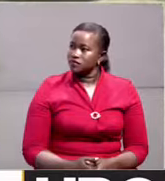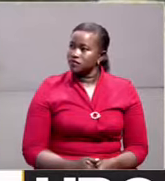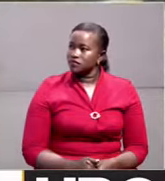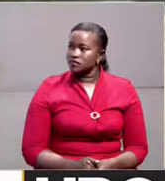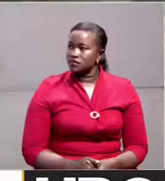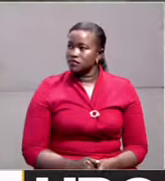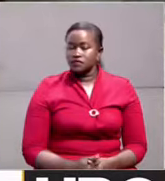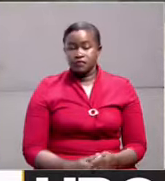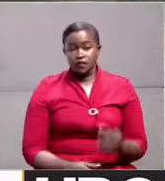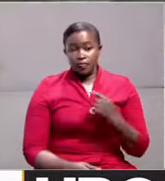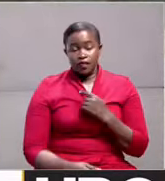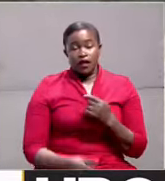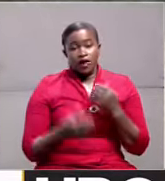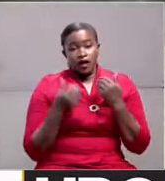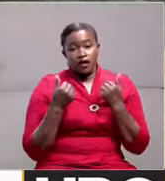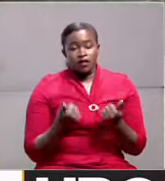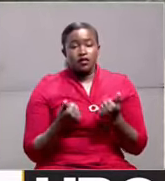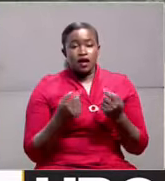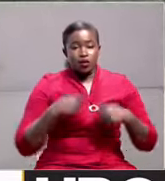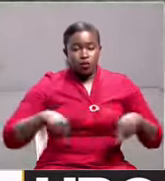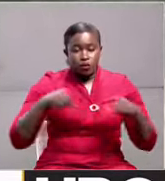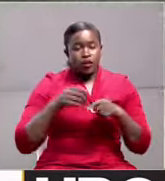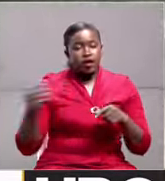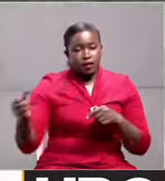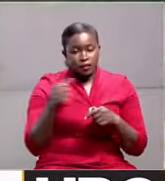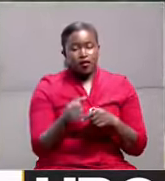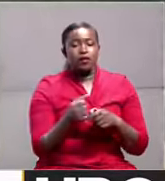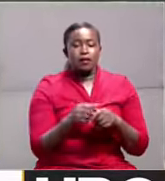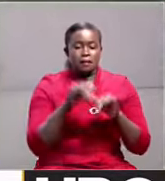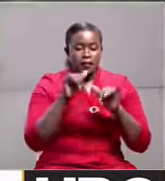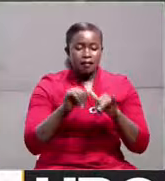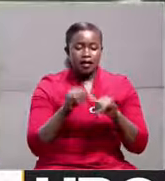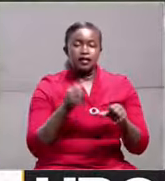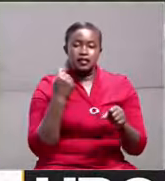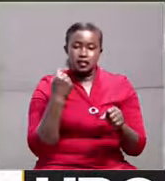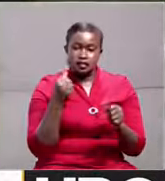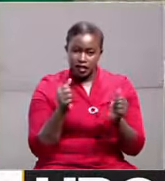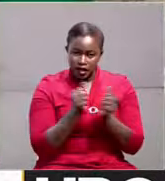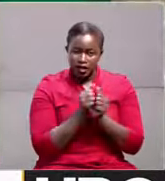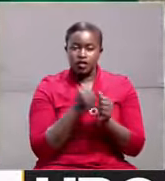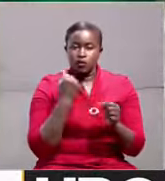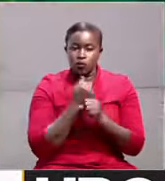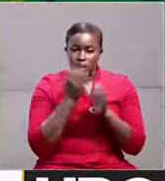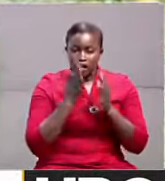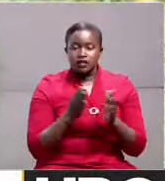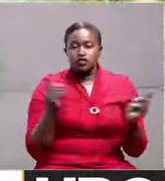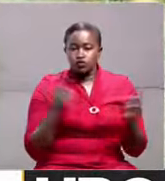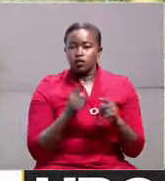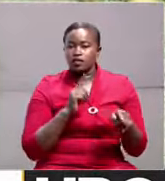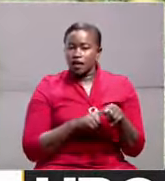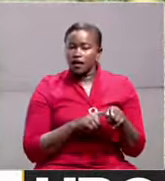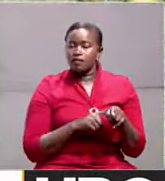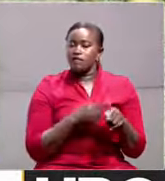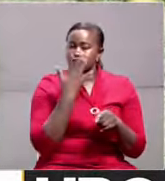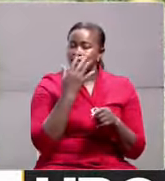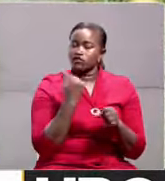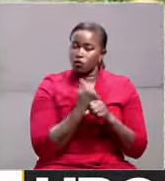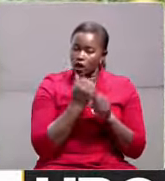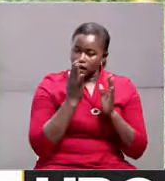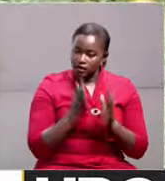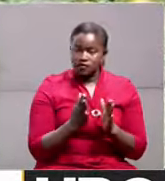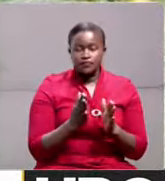We are employing permanent 10 workers and then temporary 5 workers. In other words, we are